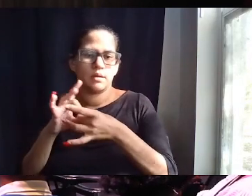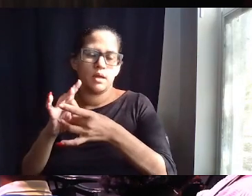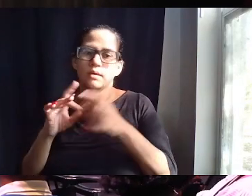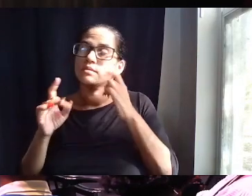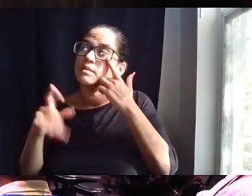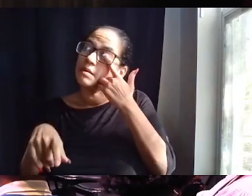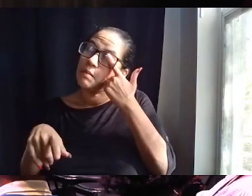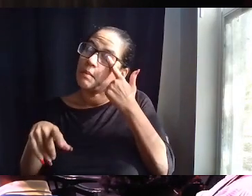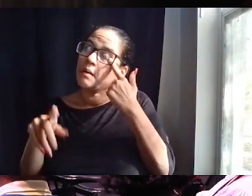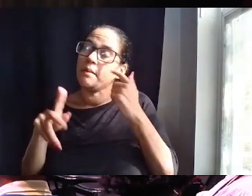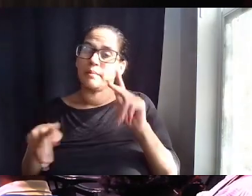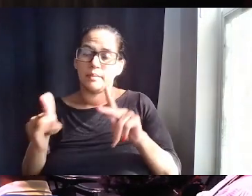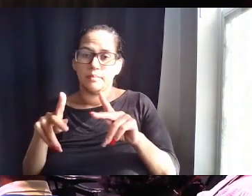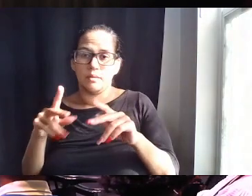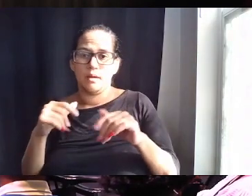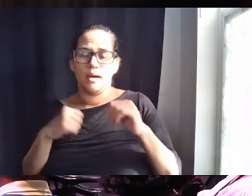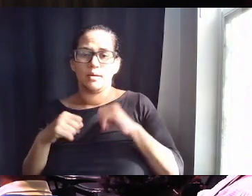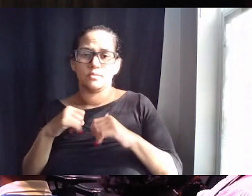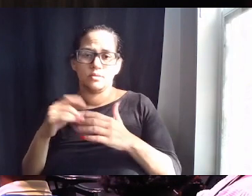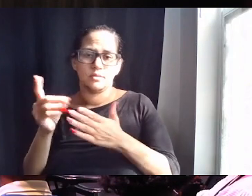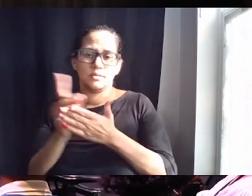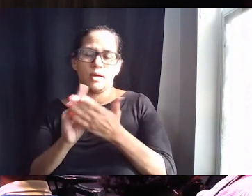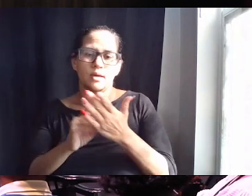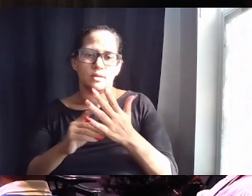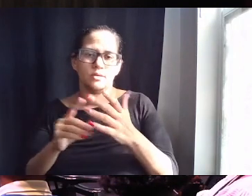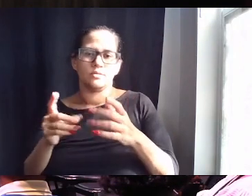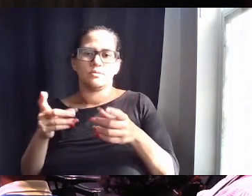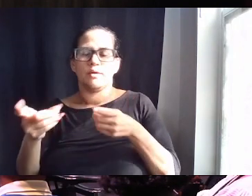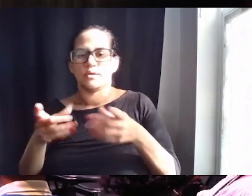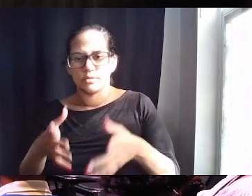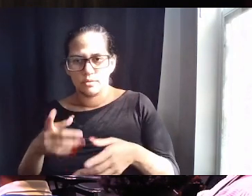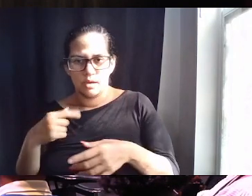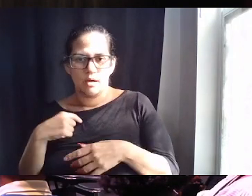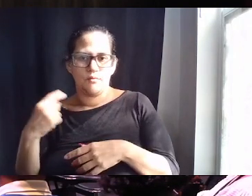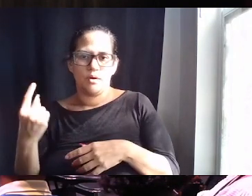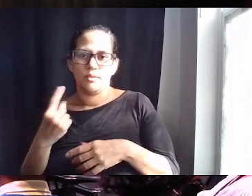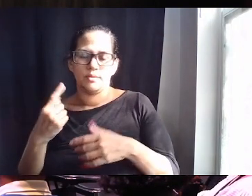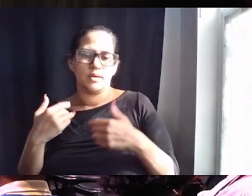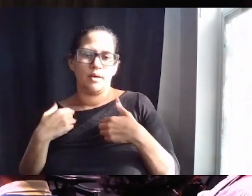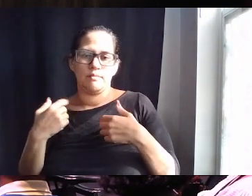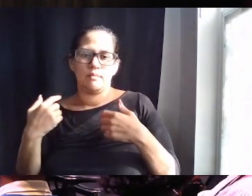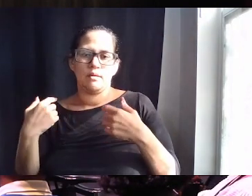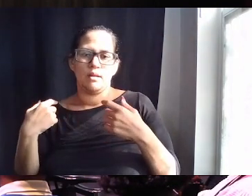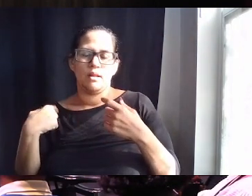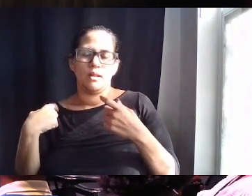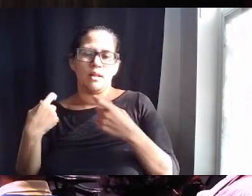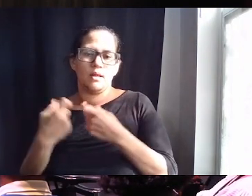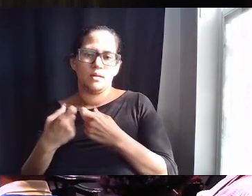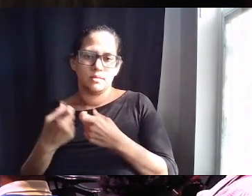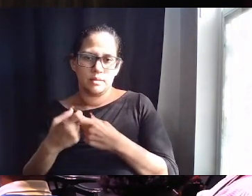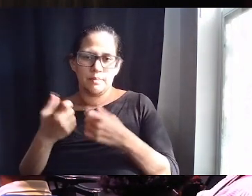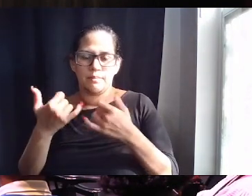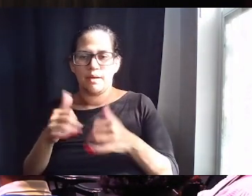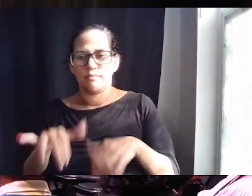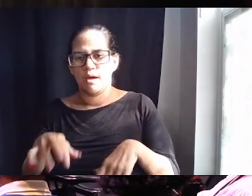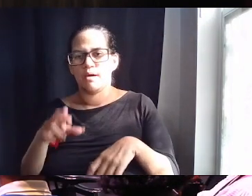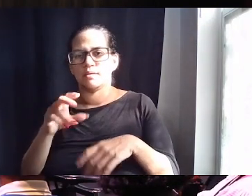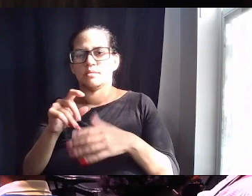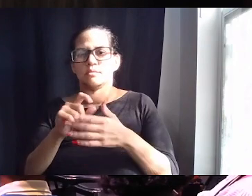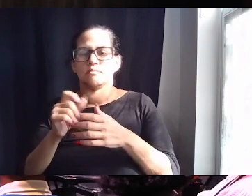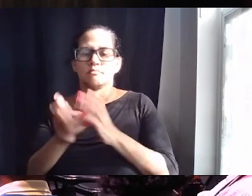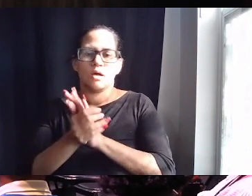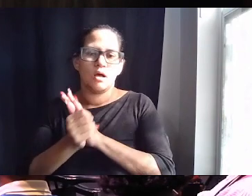actors, designers, directors, and always have a Latine playwright, scholar, actor, producer, student right at the tip of